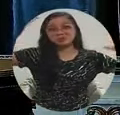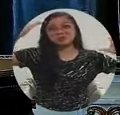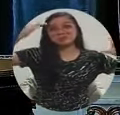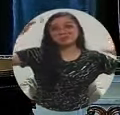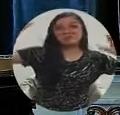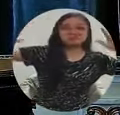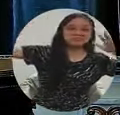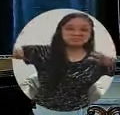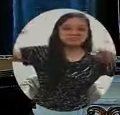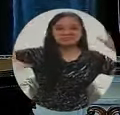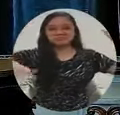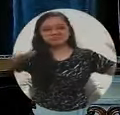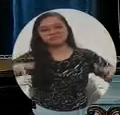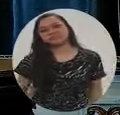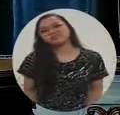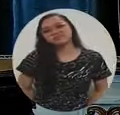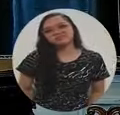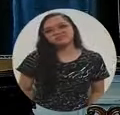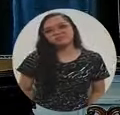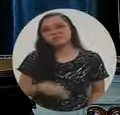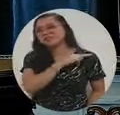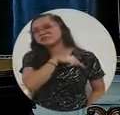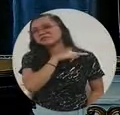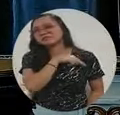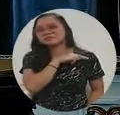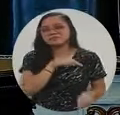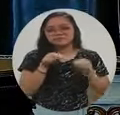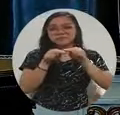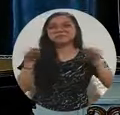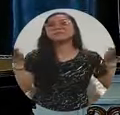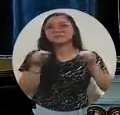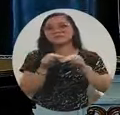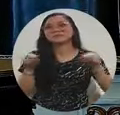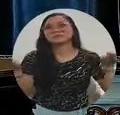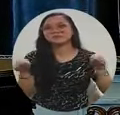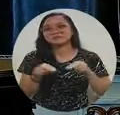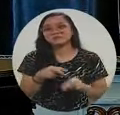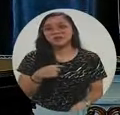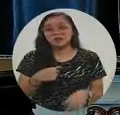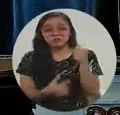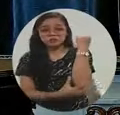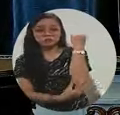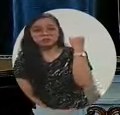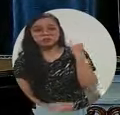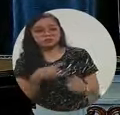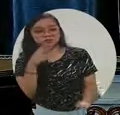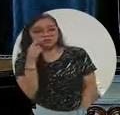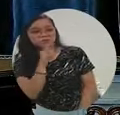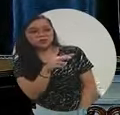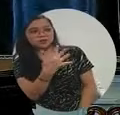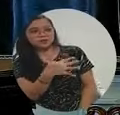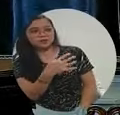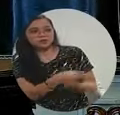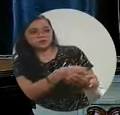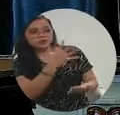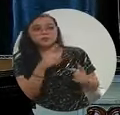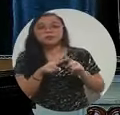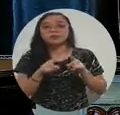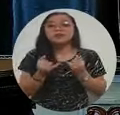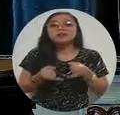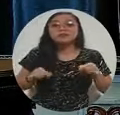That is why, you know, when people invite me, I do not ask for a better place to live or to stay.